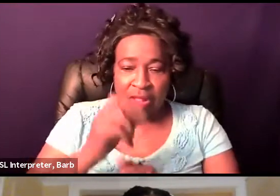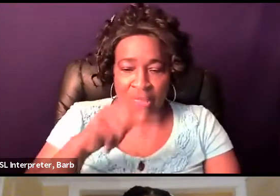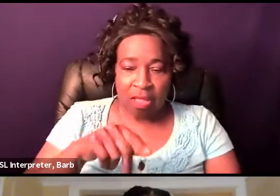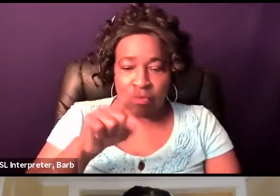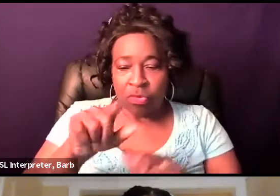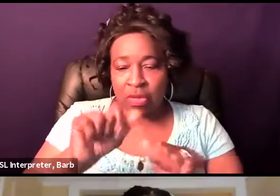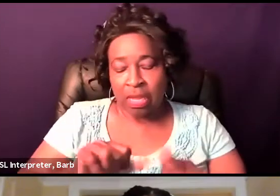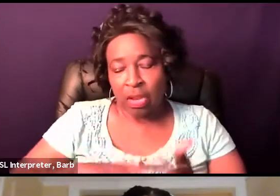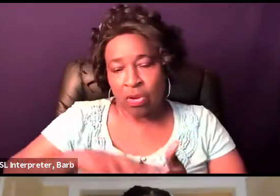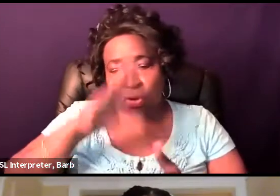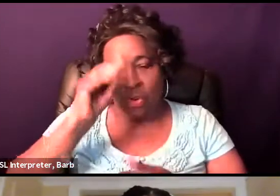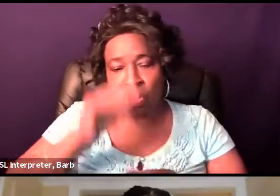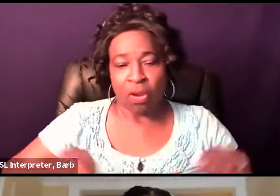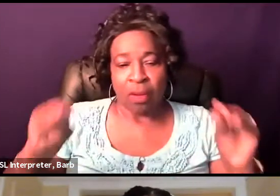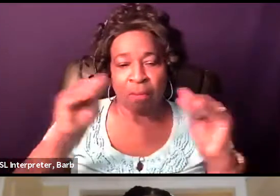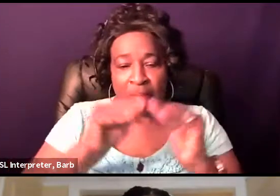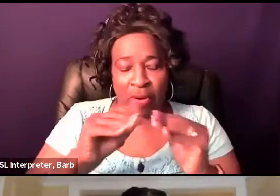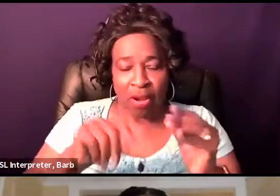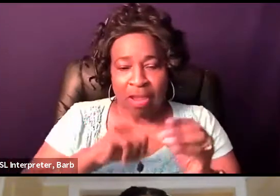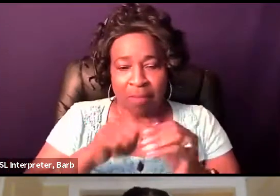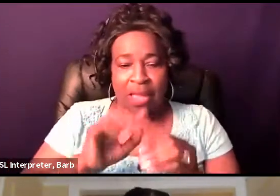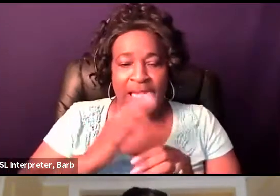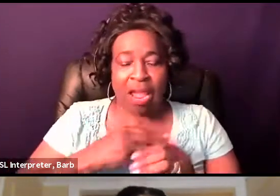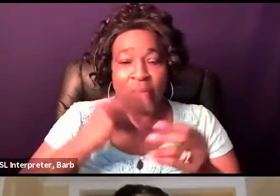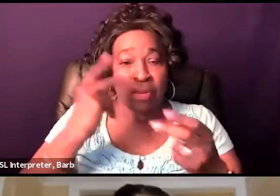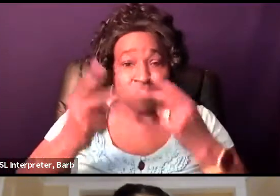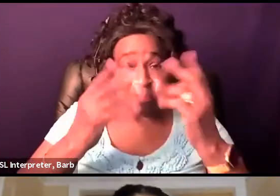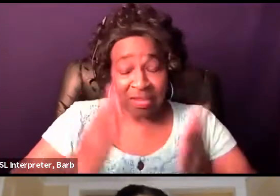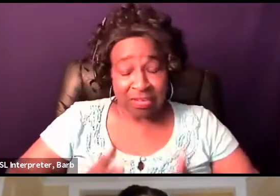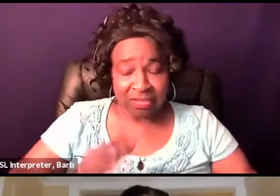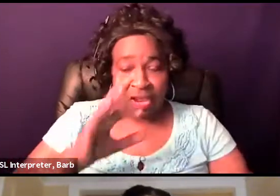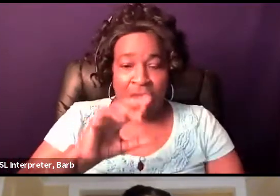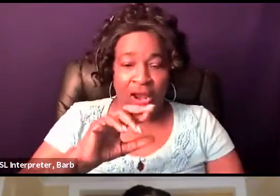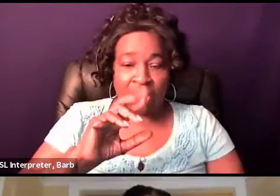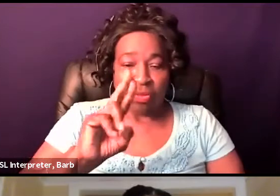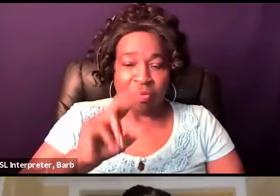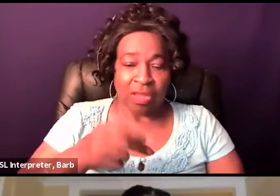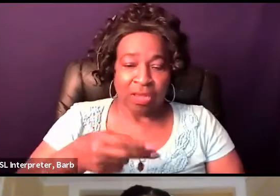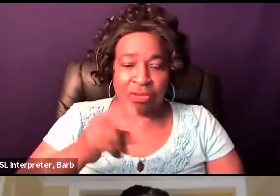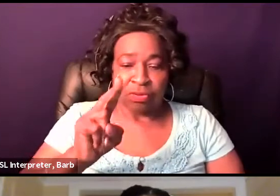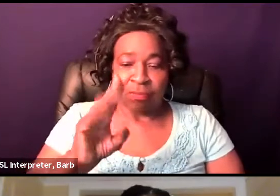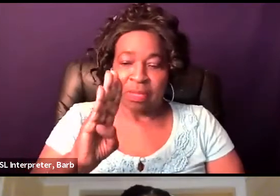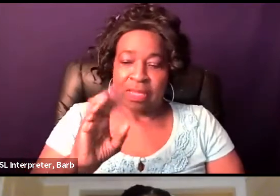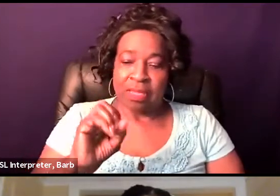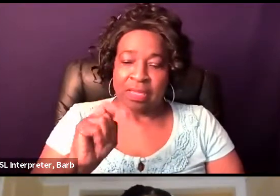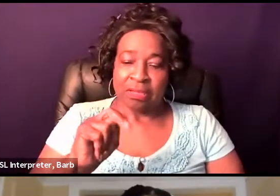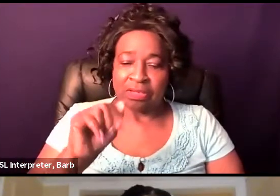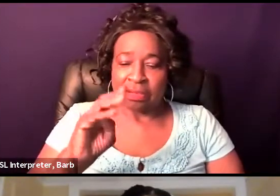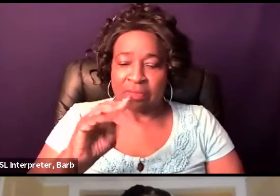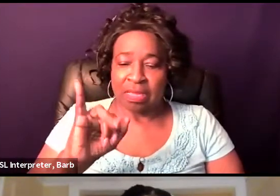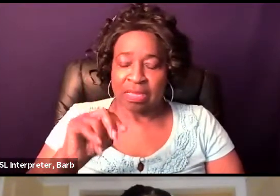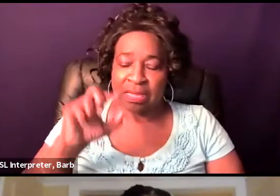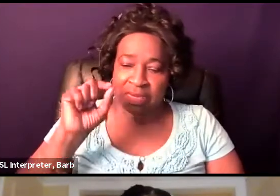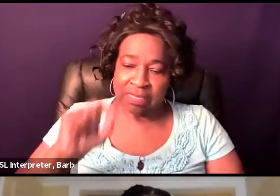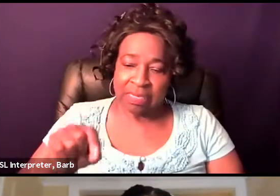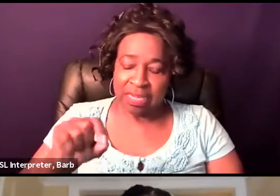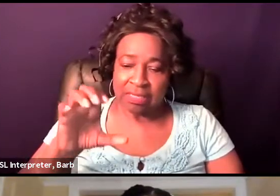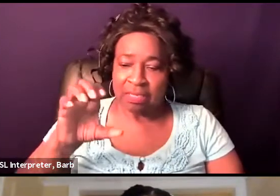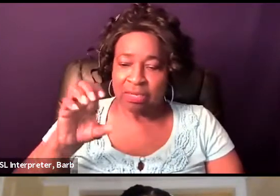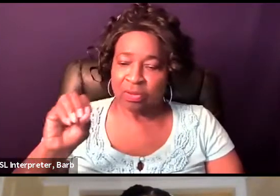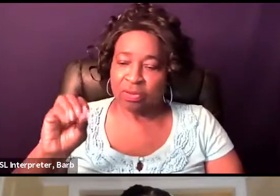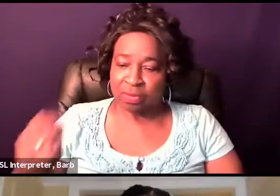our terrific, inimitable guest, Ruha Benjamin, at ruhabenjamin.com. That is R-U-H-A